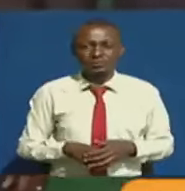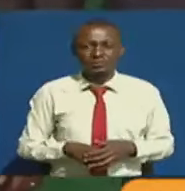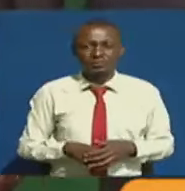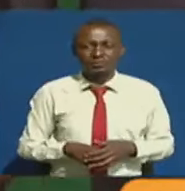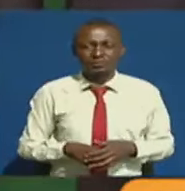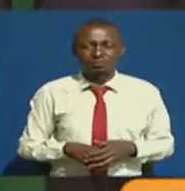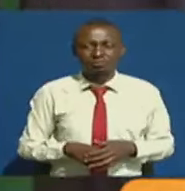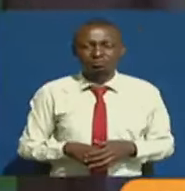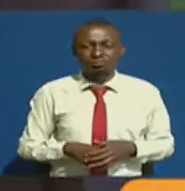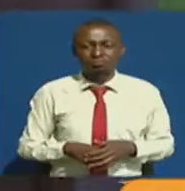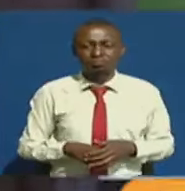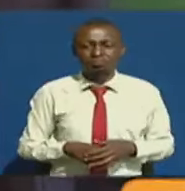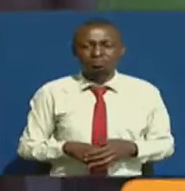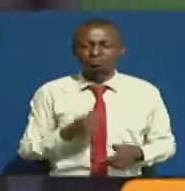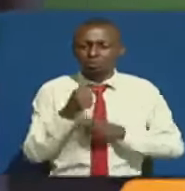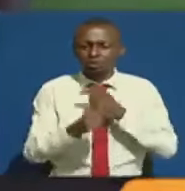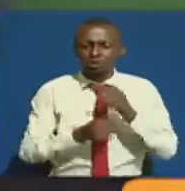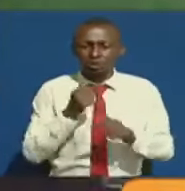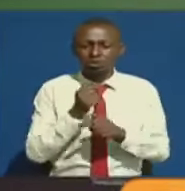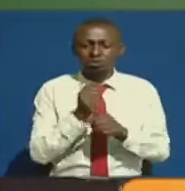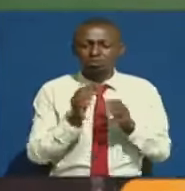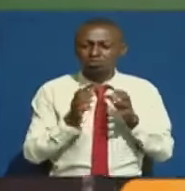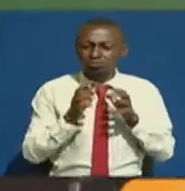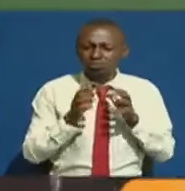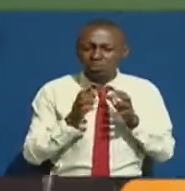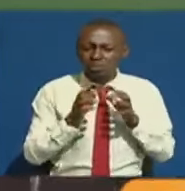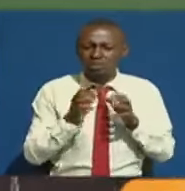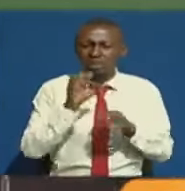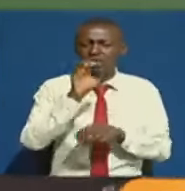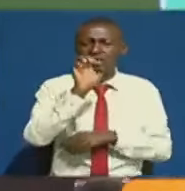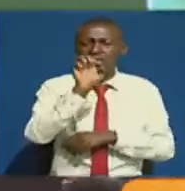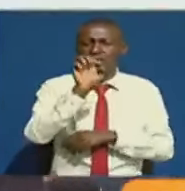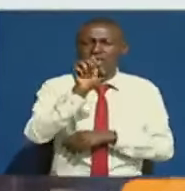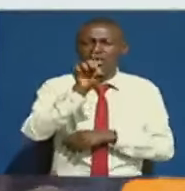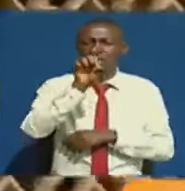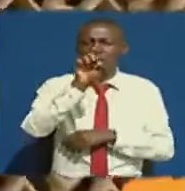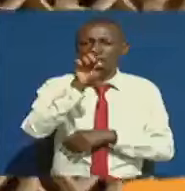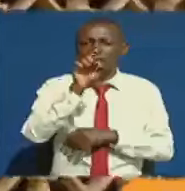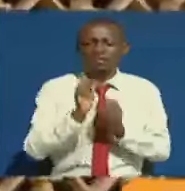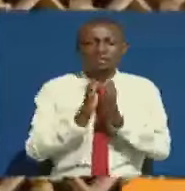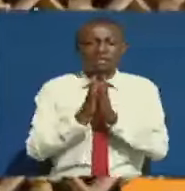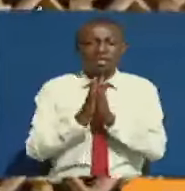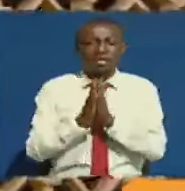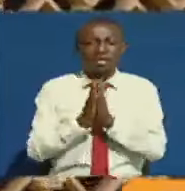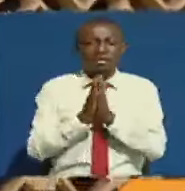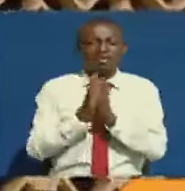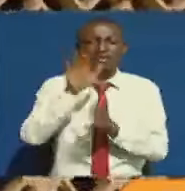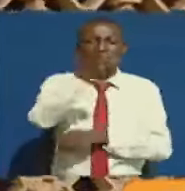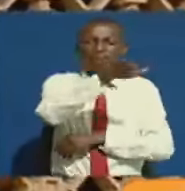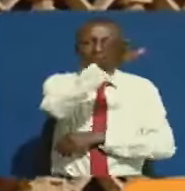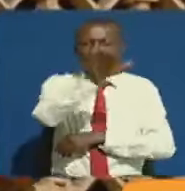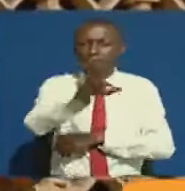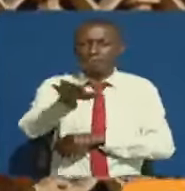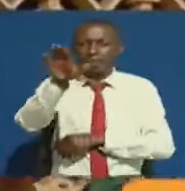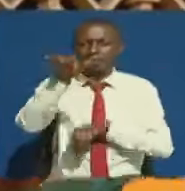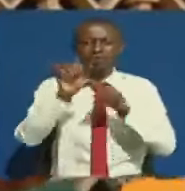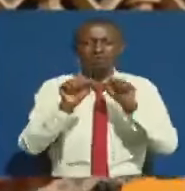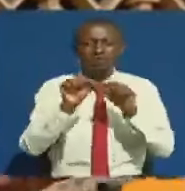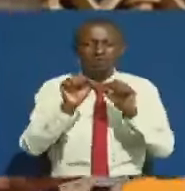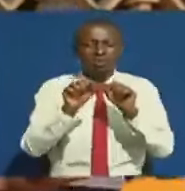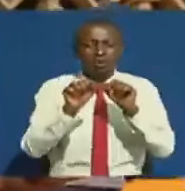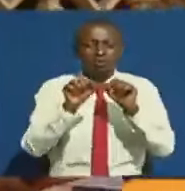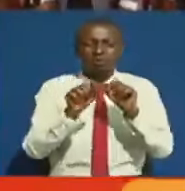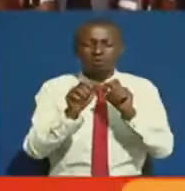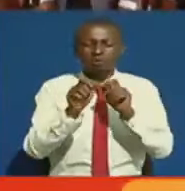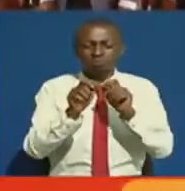pressure is continuing to mount on the executive and legislature to drop controversial tax proposals contained in